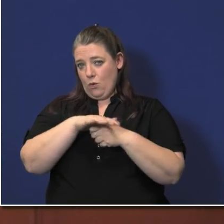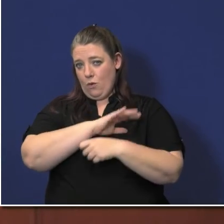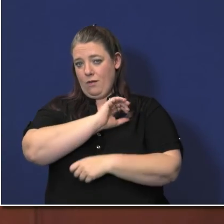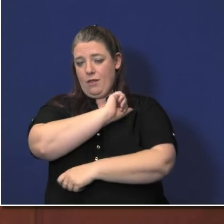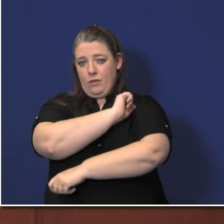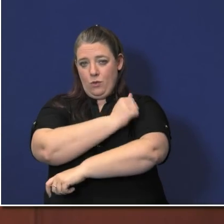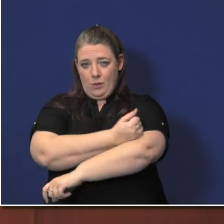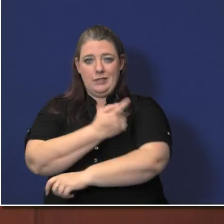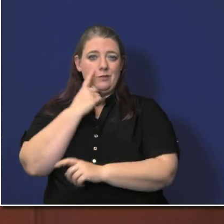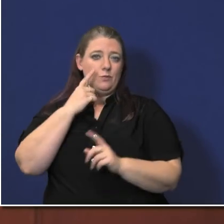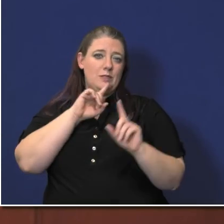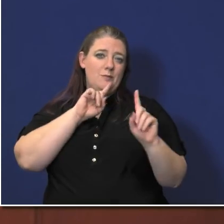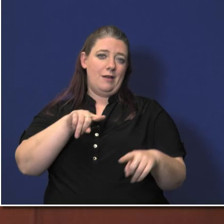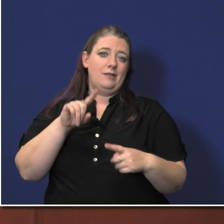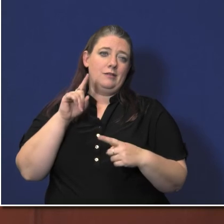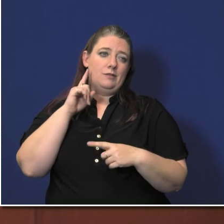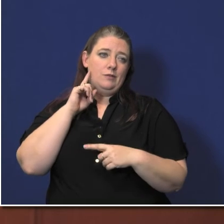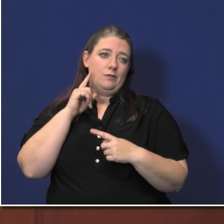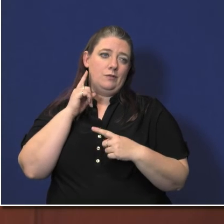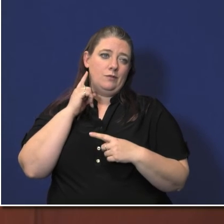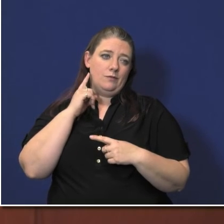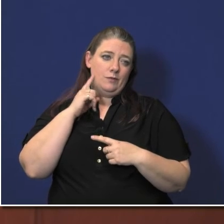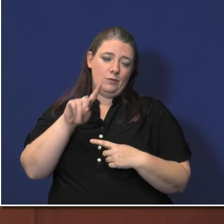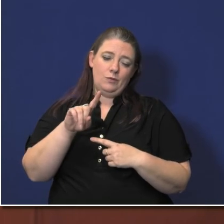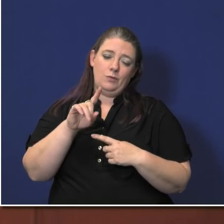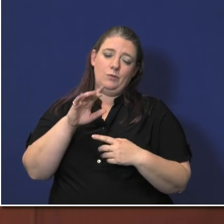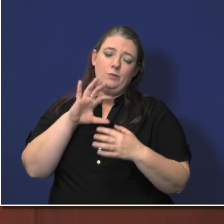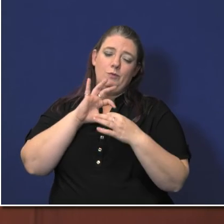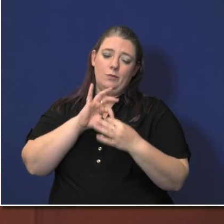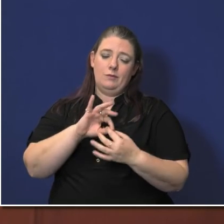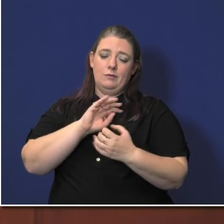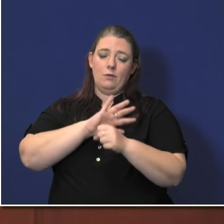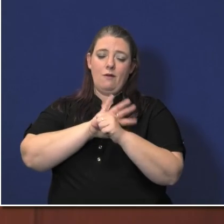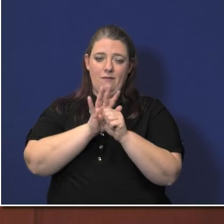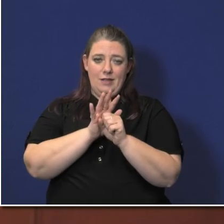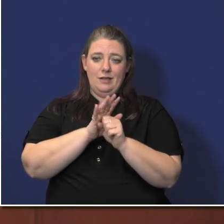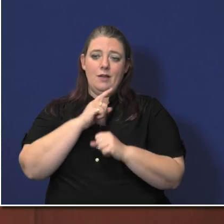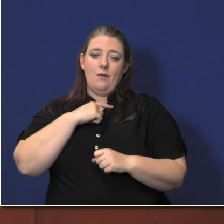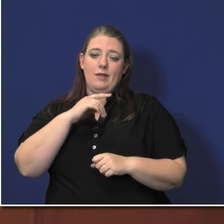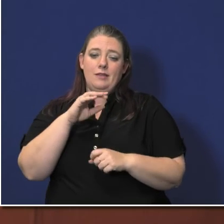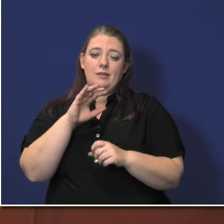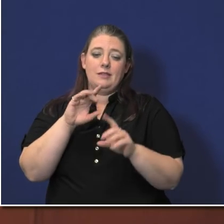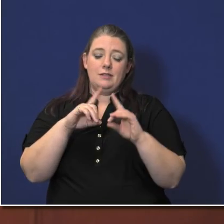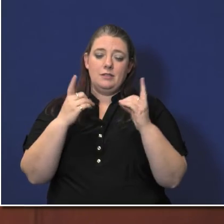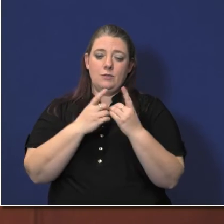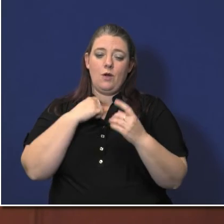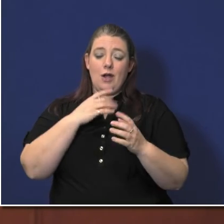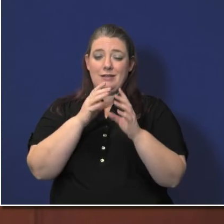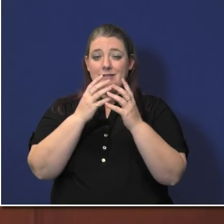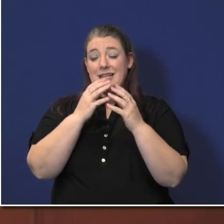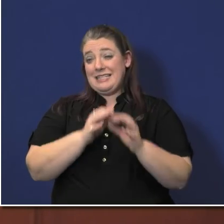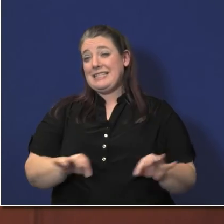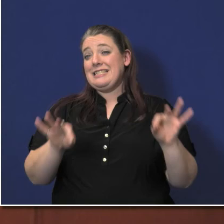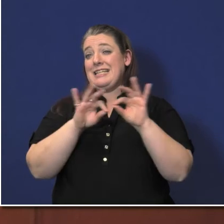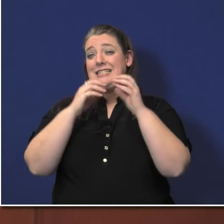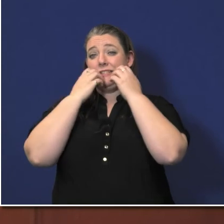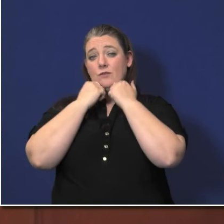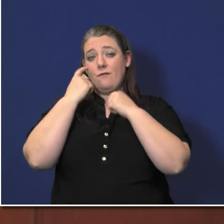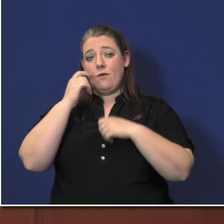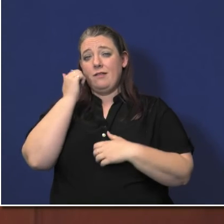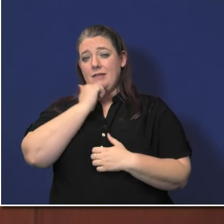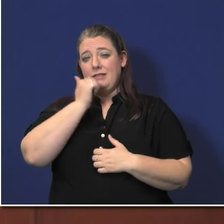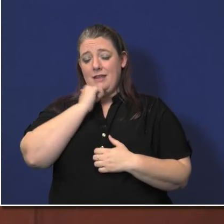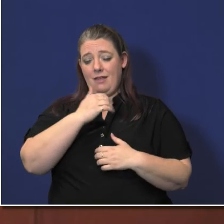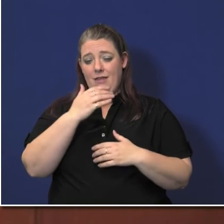to COVID-19. Whereas the Texas Public School District personnel are essential in the day-to-day operations